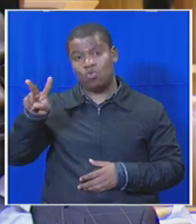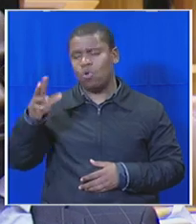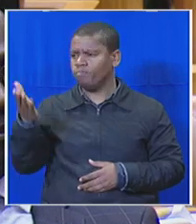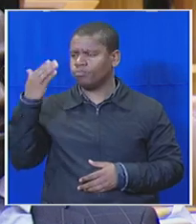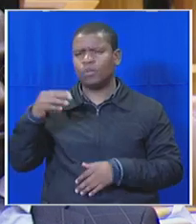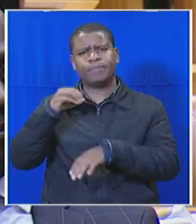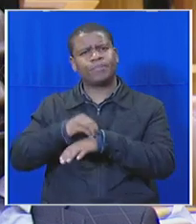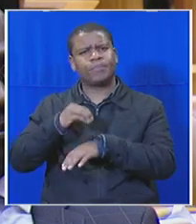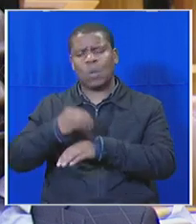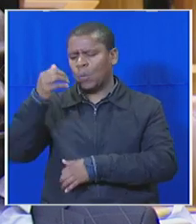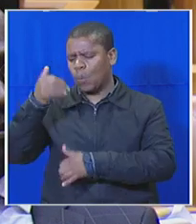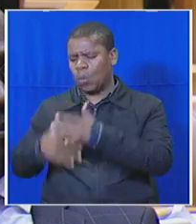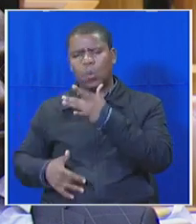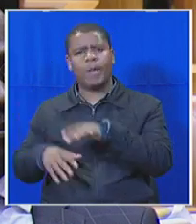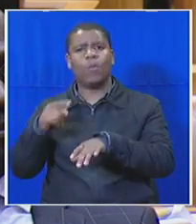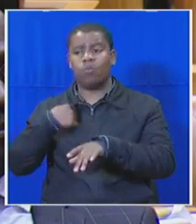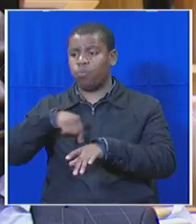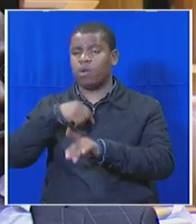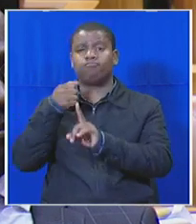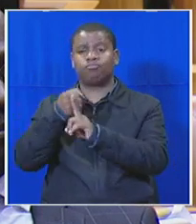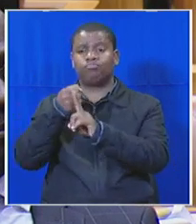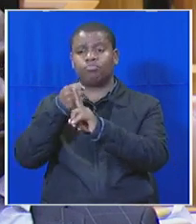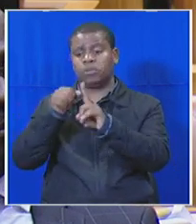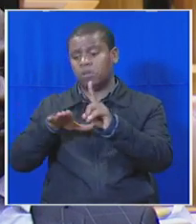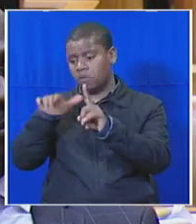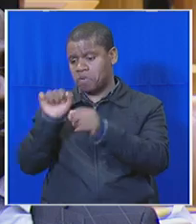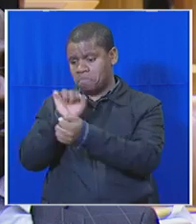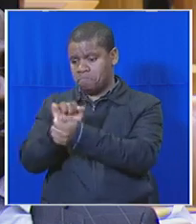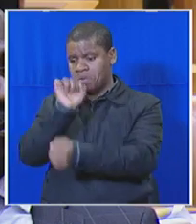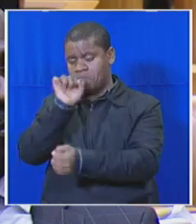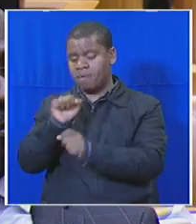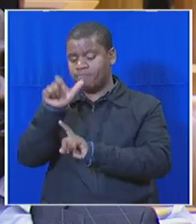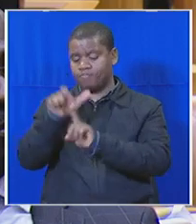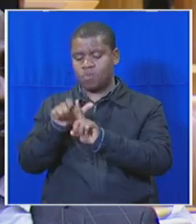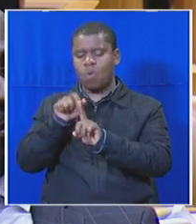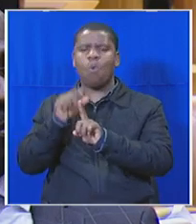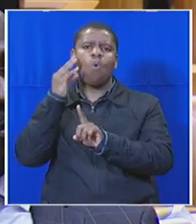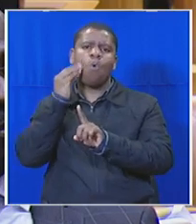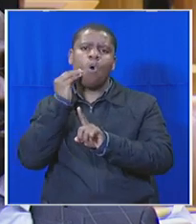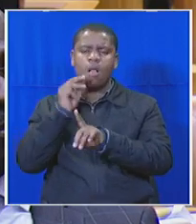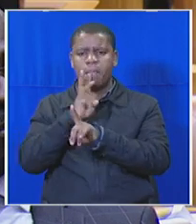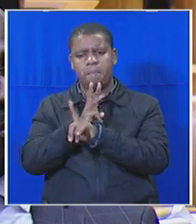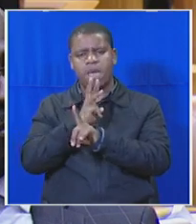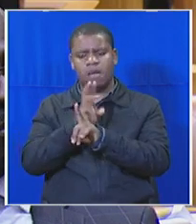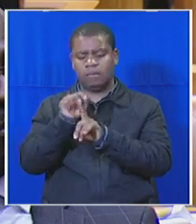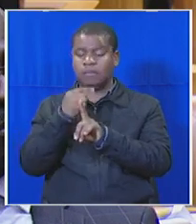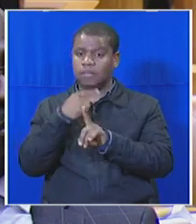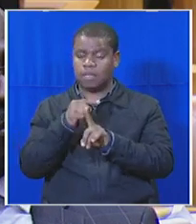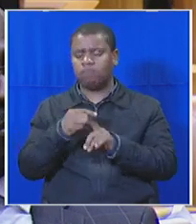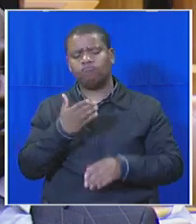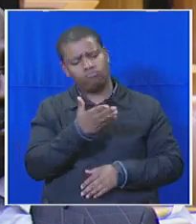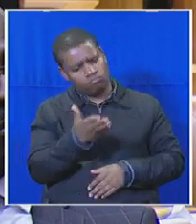yelizwe. Lithe lixhego uyabona ke Bonyana funeka